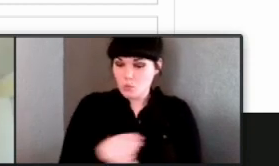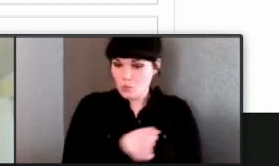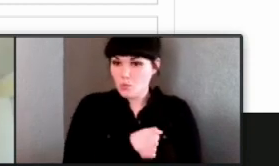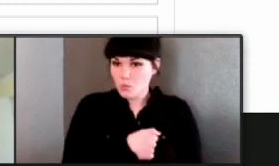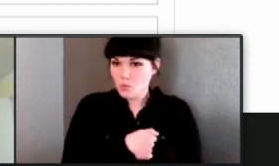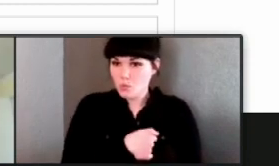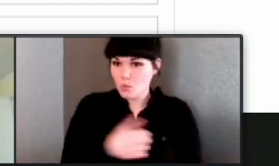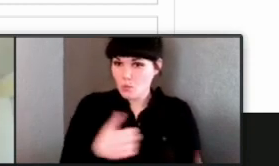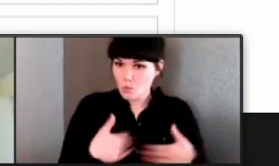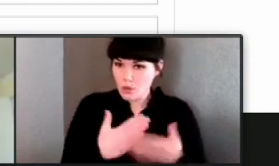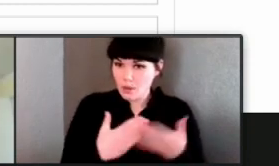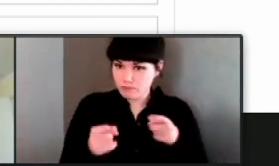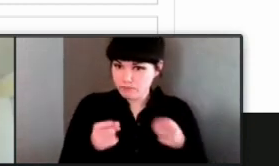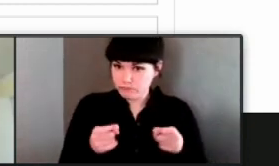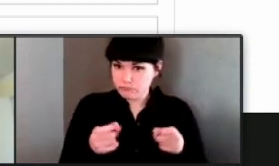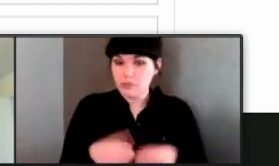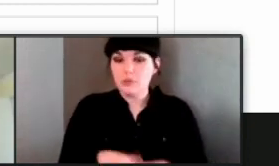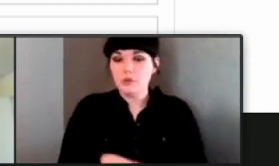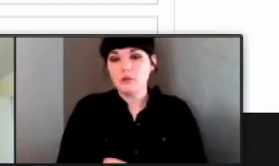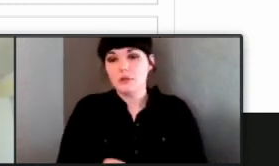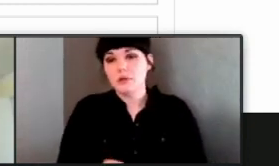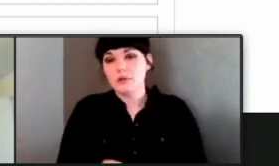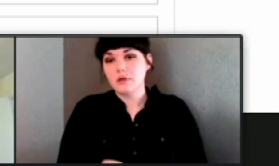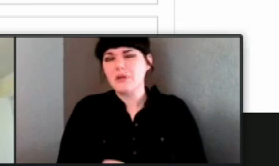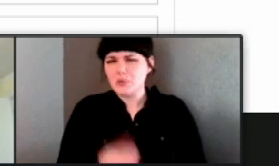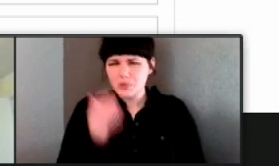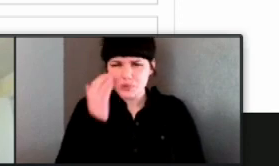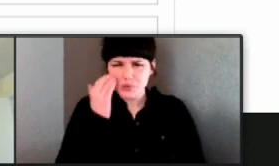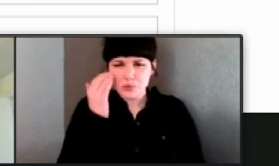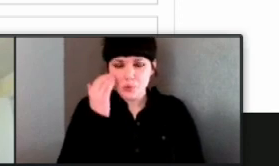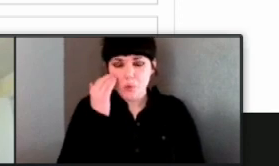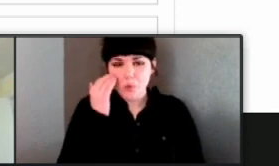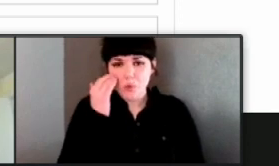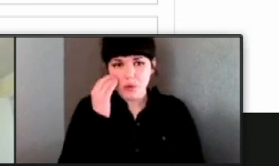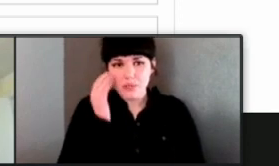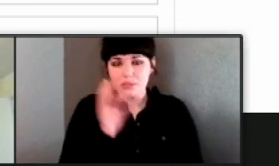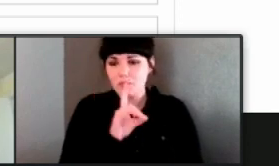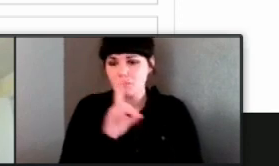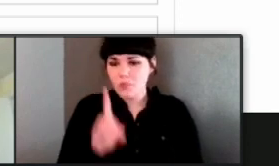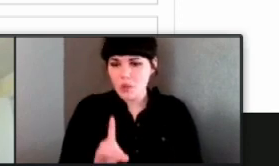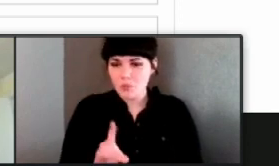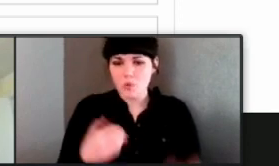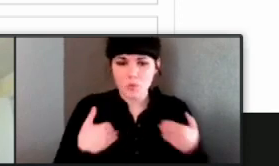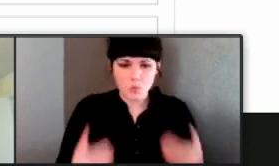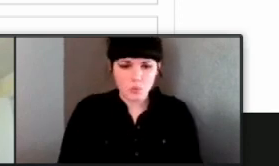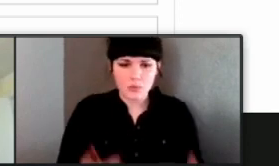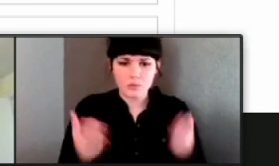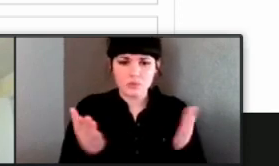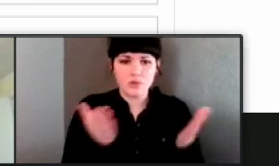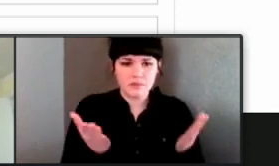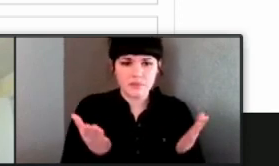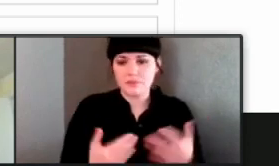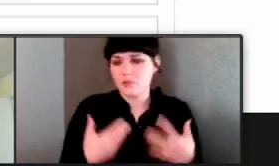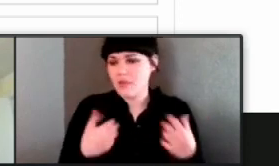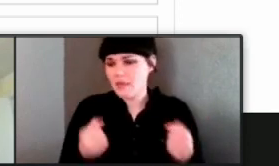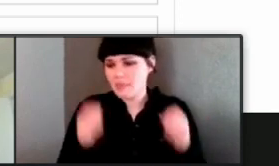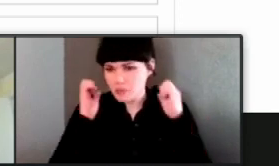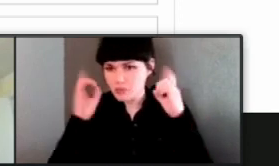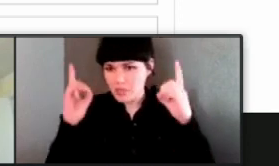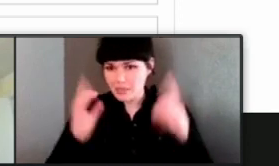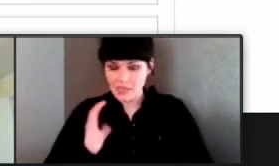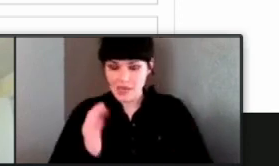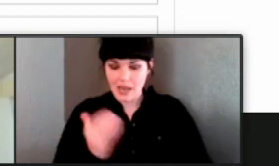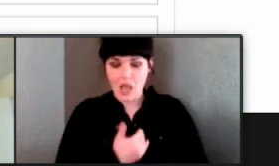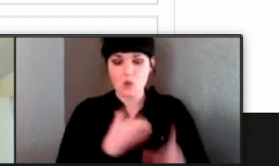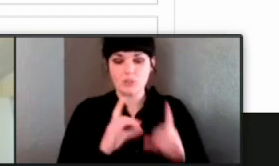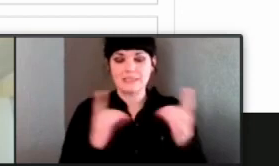of Education, the Department of Health and Human Services, our district superintendents know and have a plan